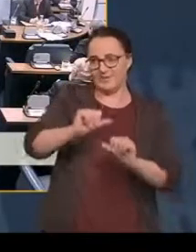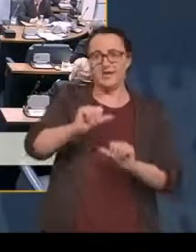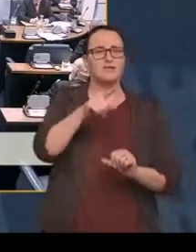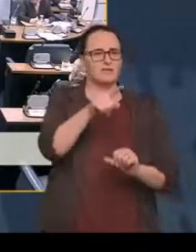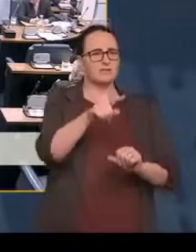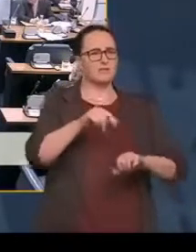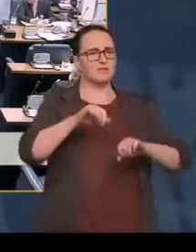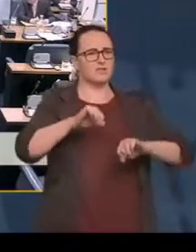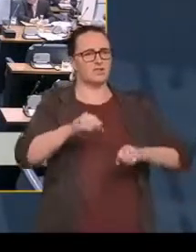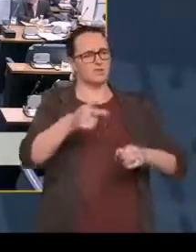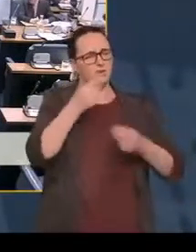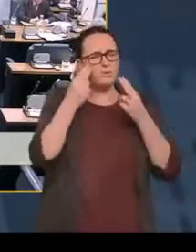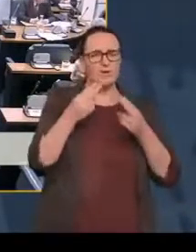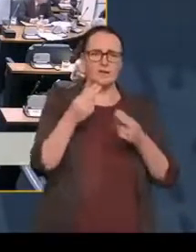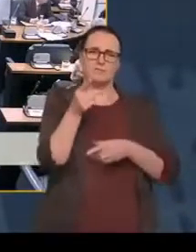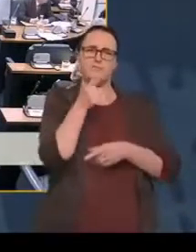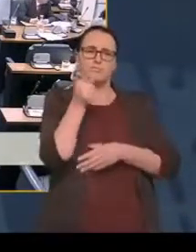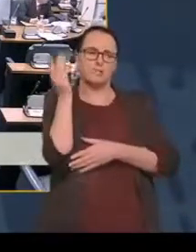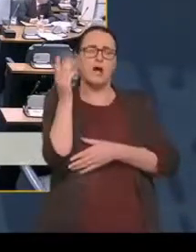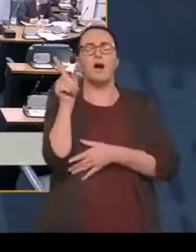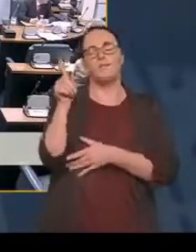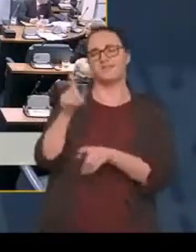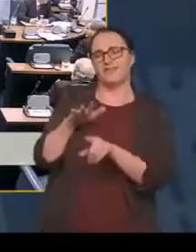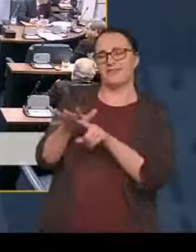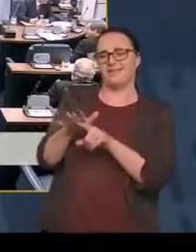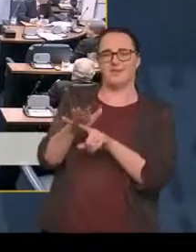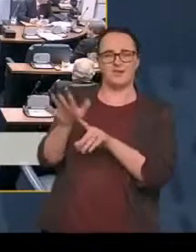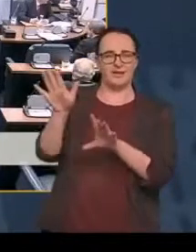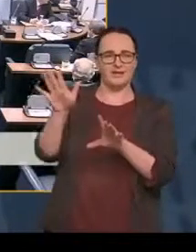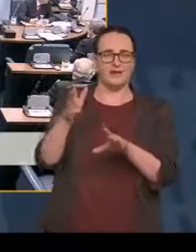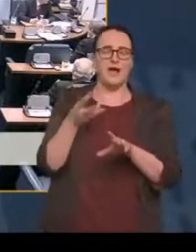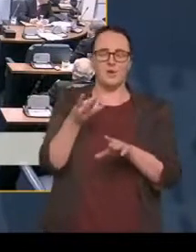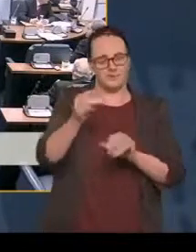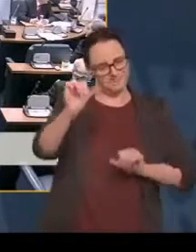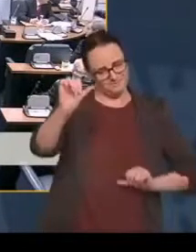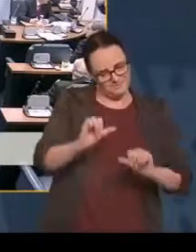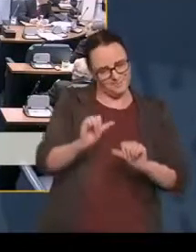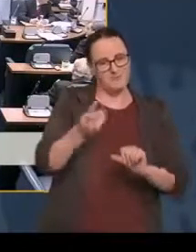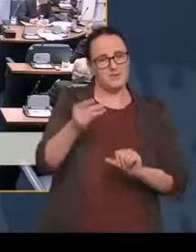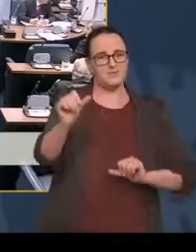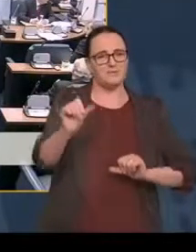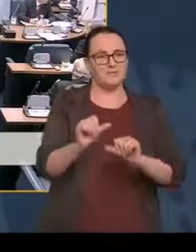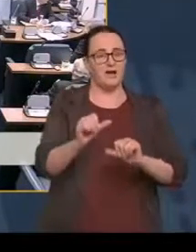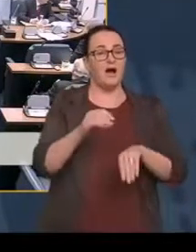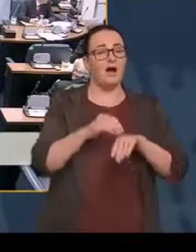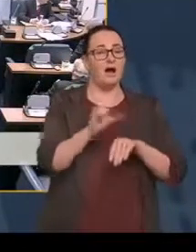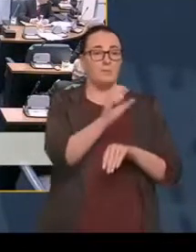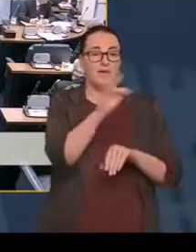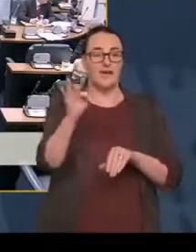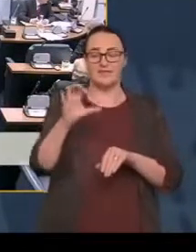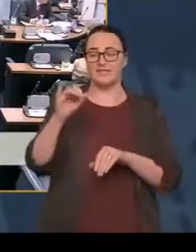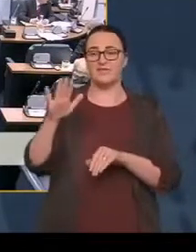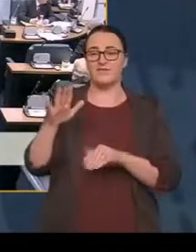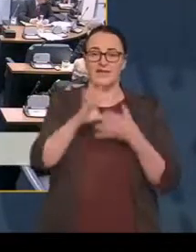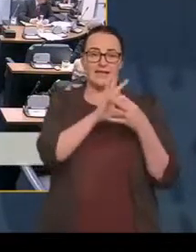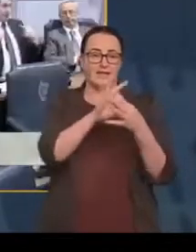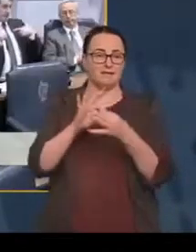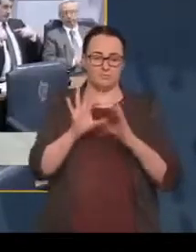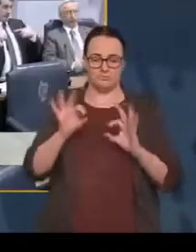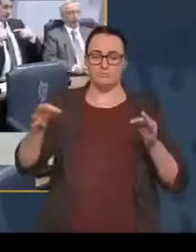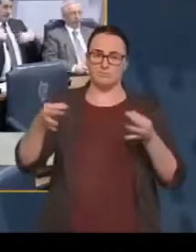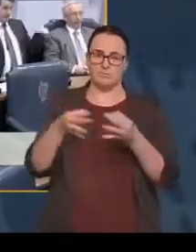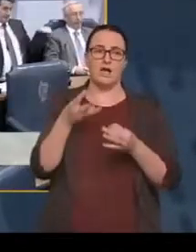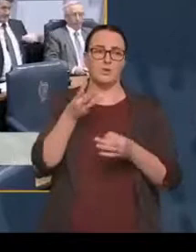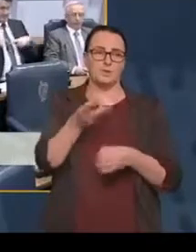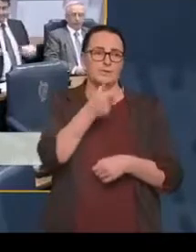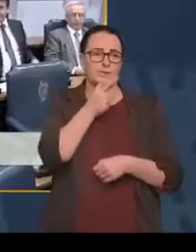Normally we allow the spokespersons to come in, one from each side, but I'm not going to... I'll be brief. Yeah. On behalf of the Civil Engagement